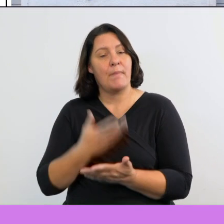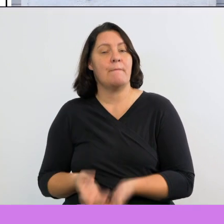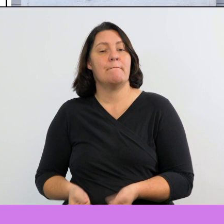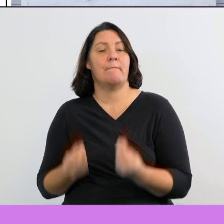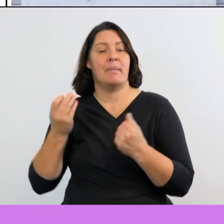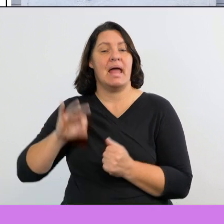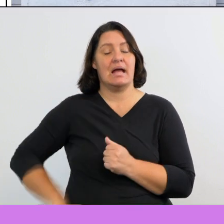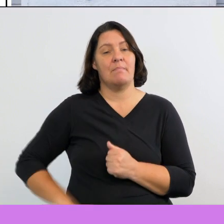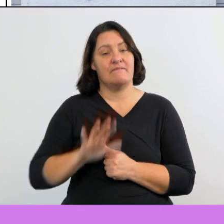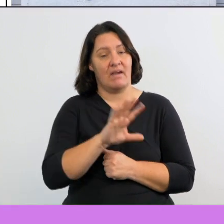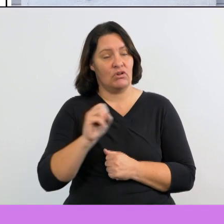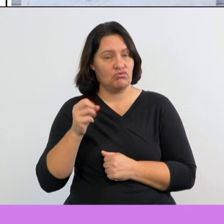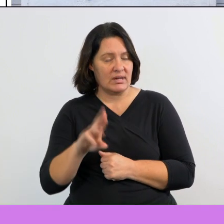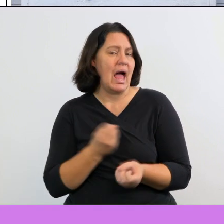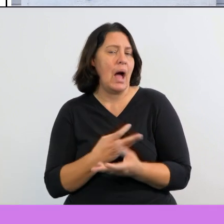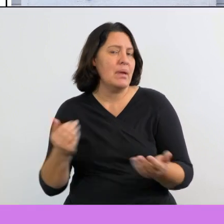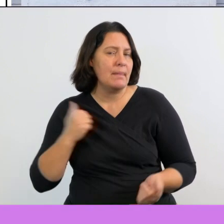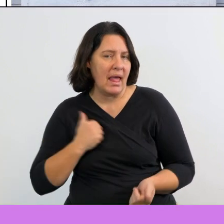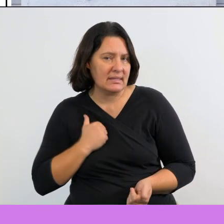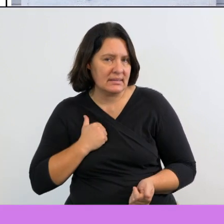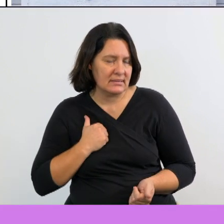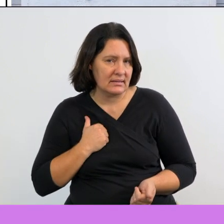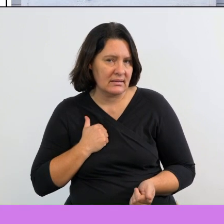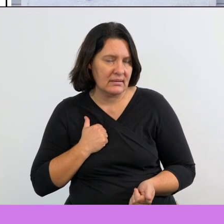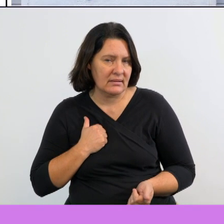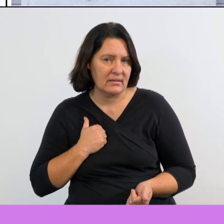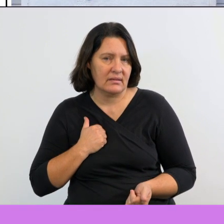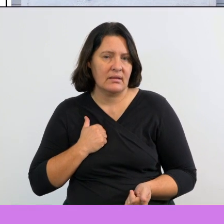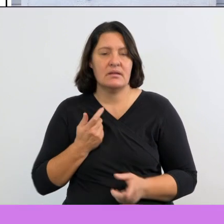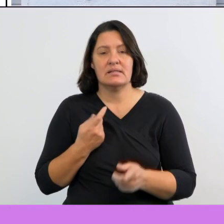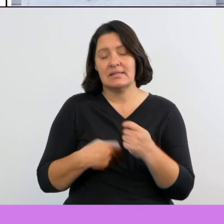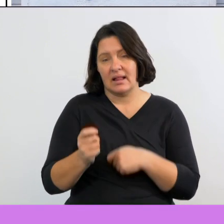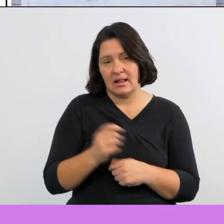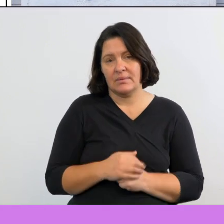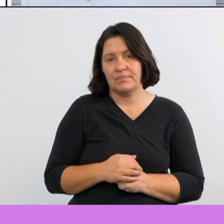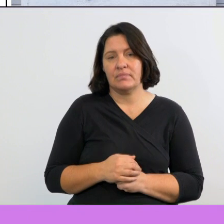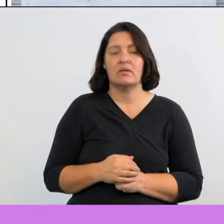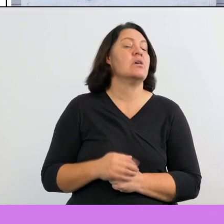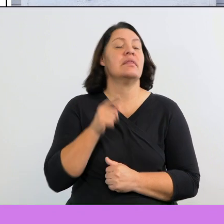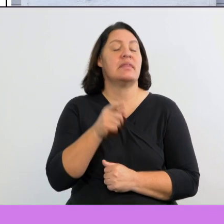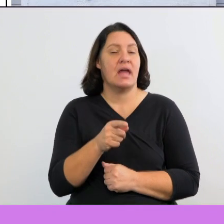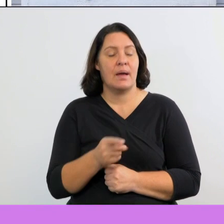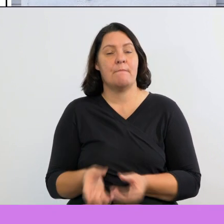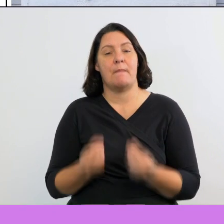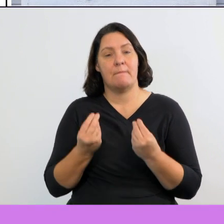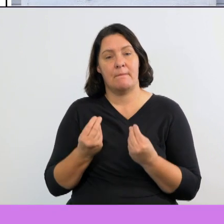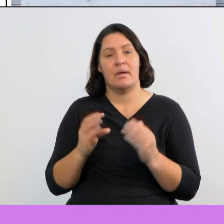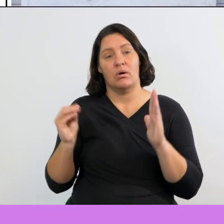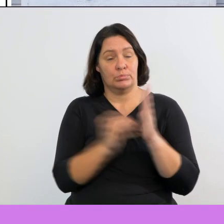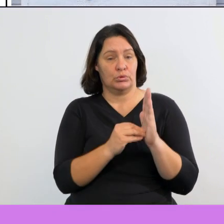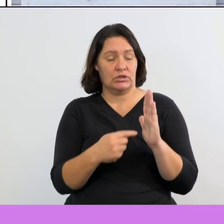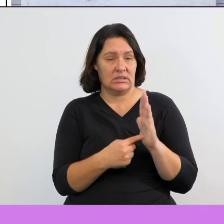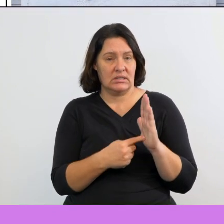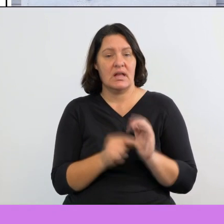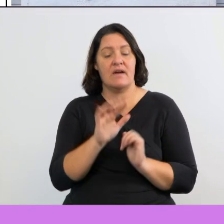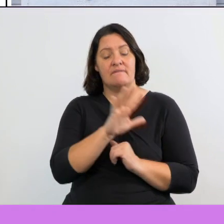for her to get an income of 500 rand, how many bags, number of bags must be sold. So therefore I'm going to take, and I'll